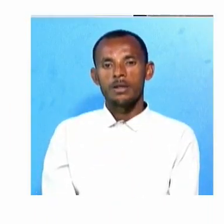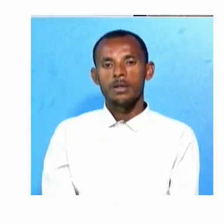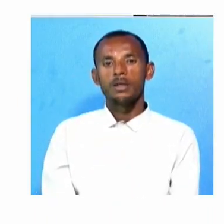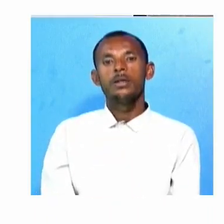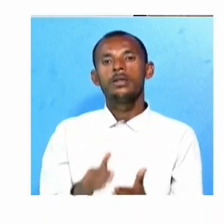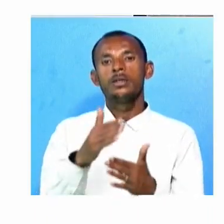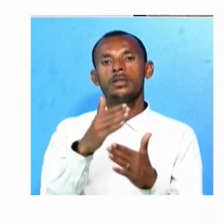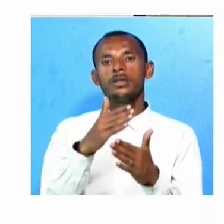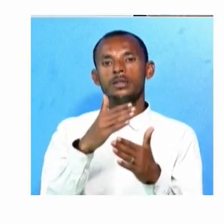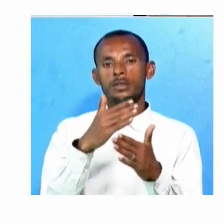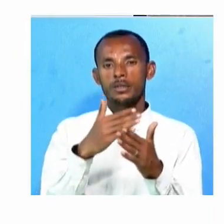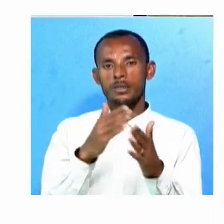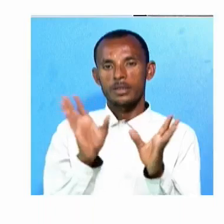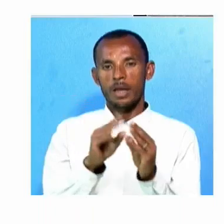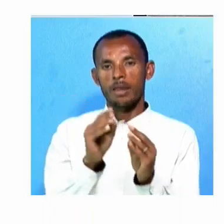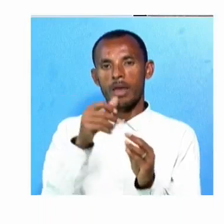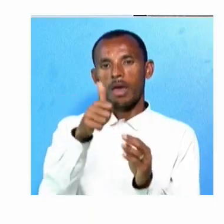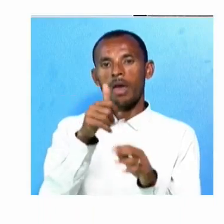A empty,